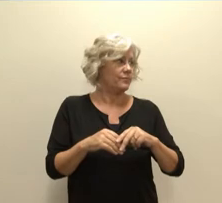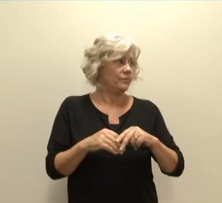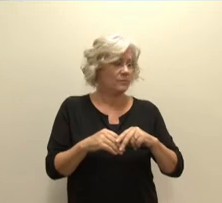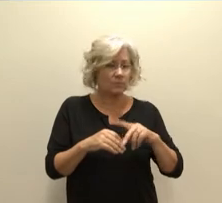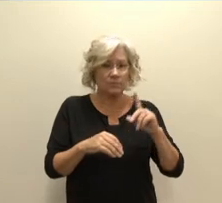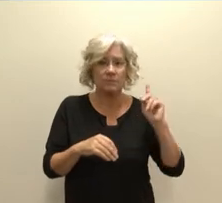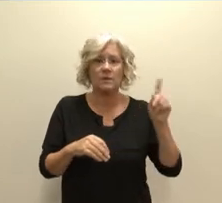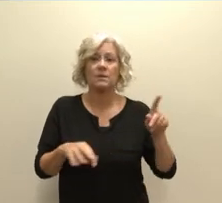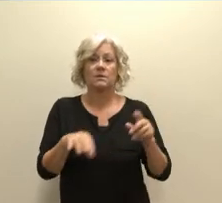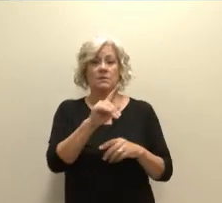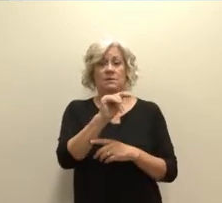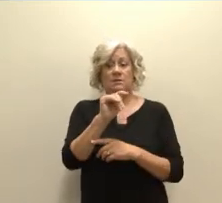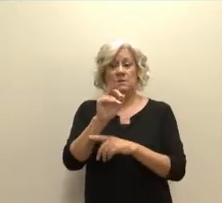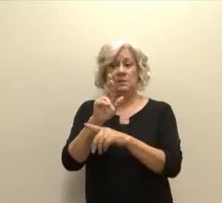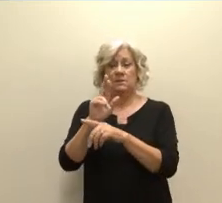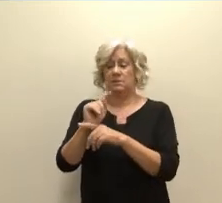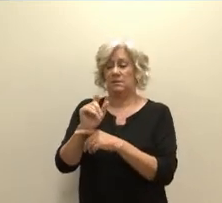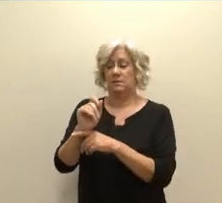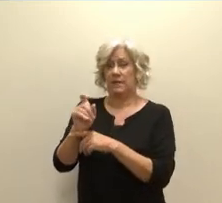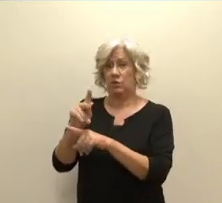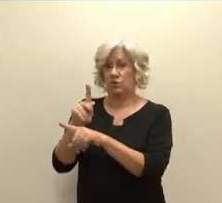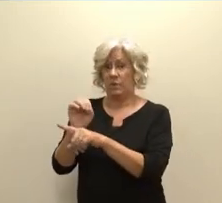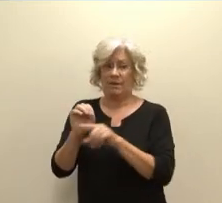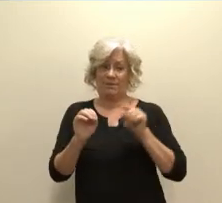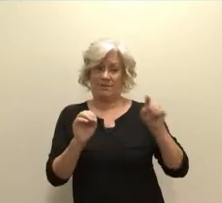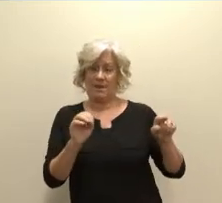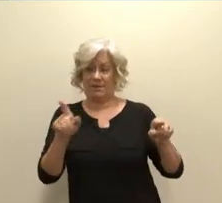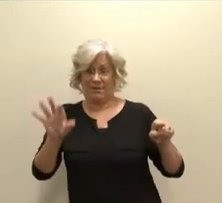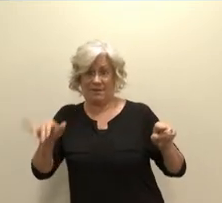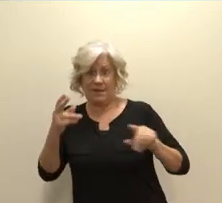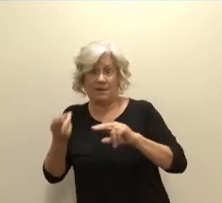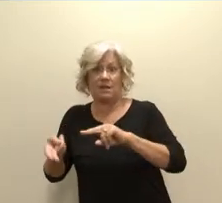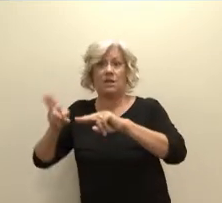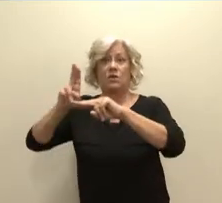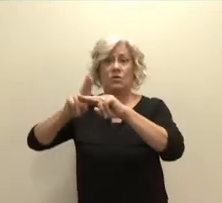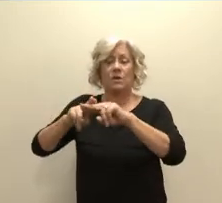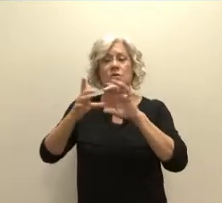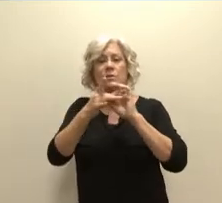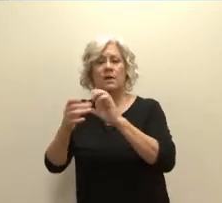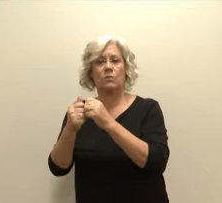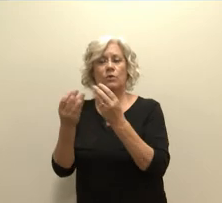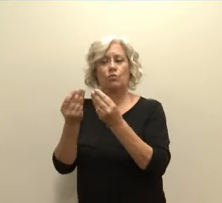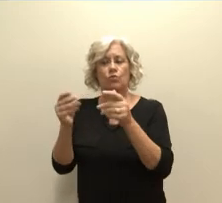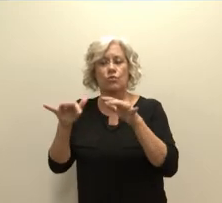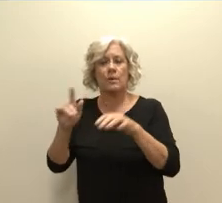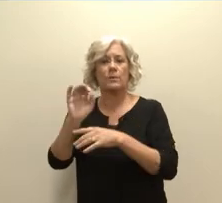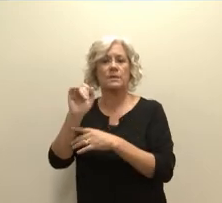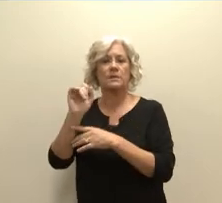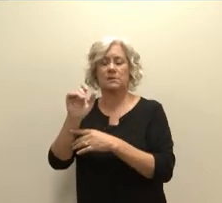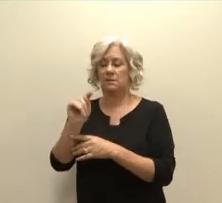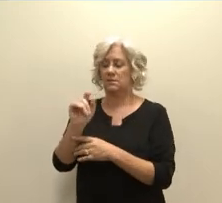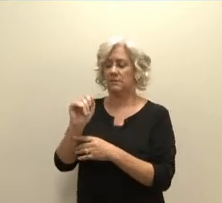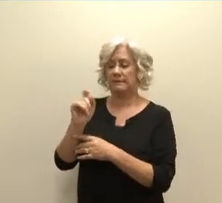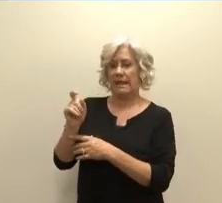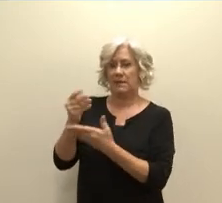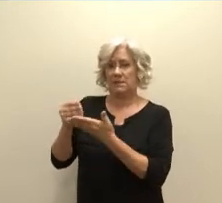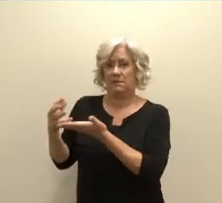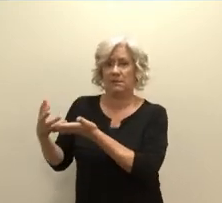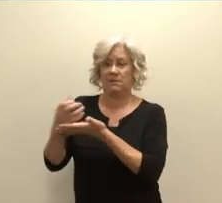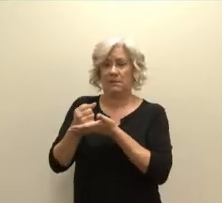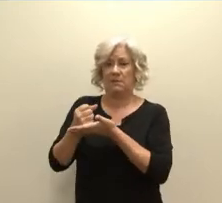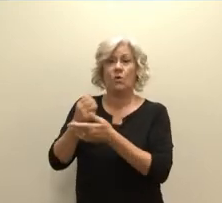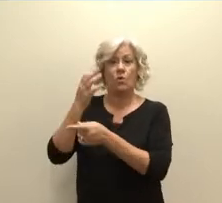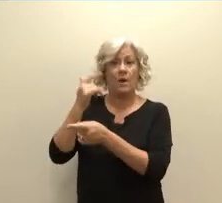in debt service, but that increase is in property tax revenue due to increases